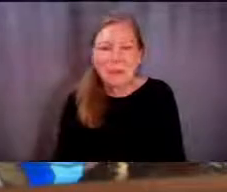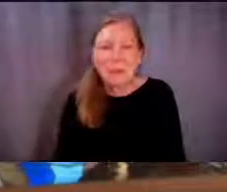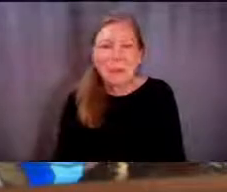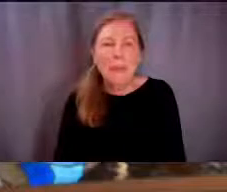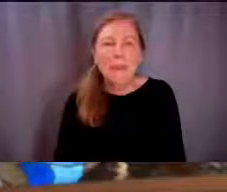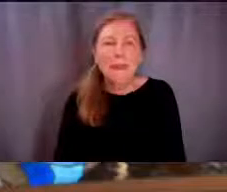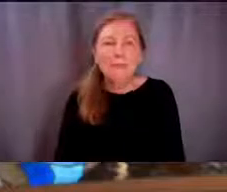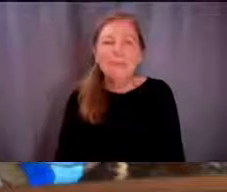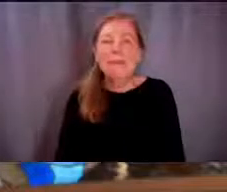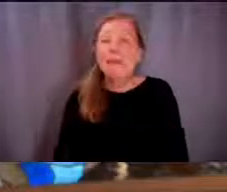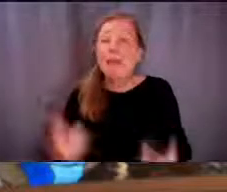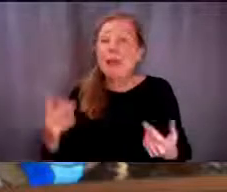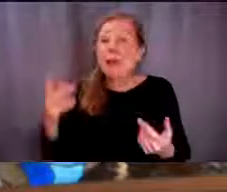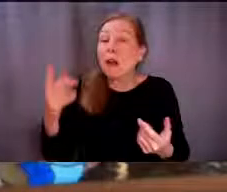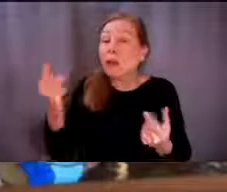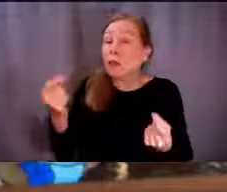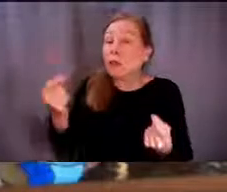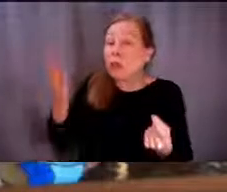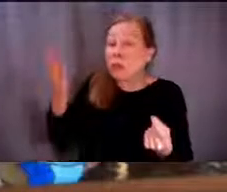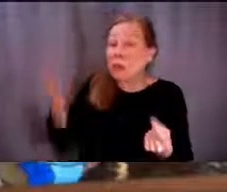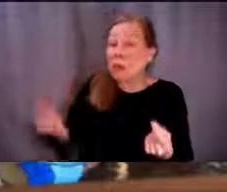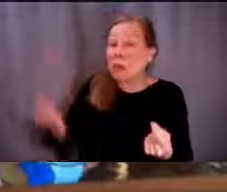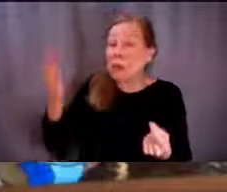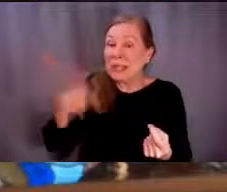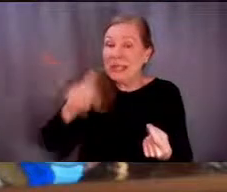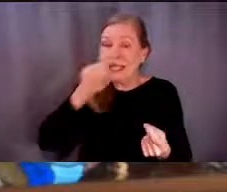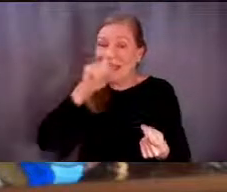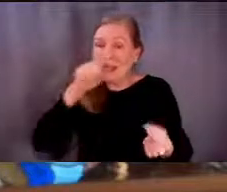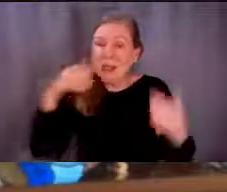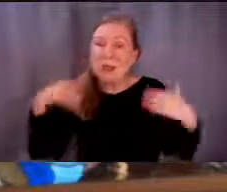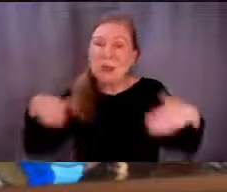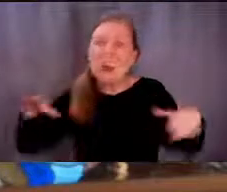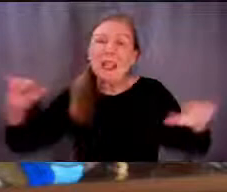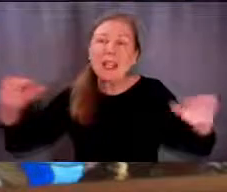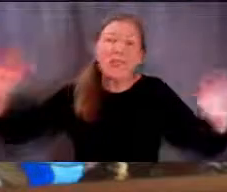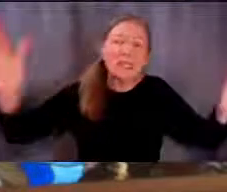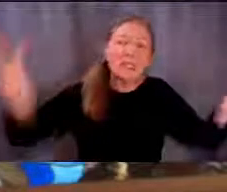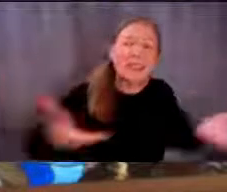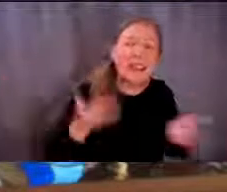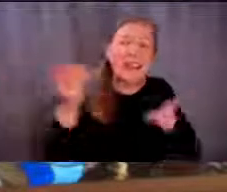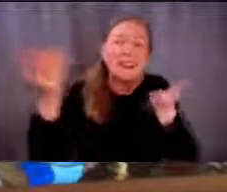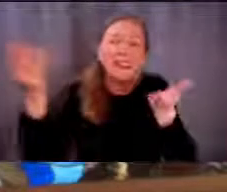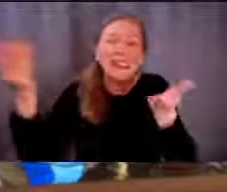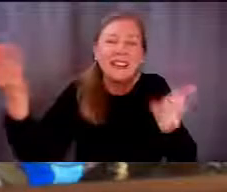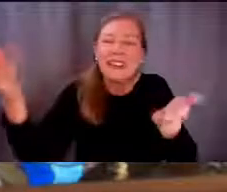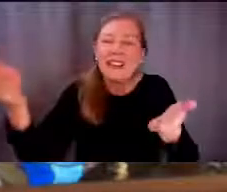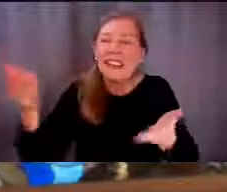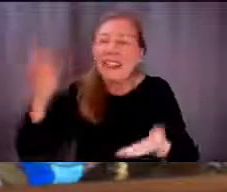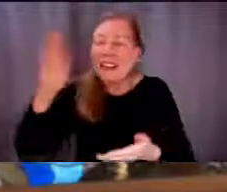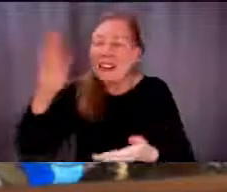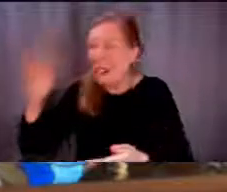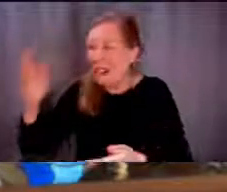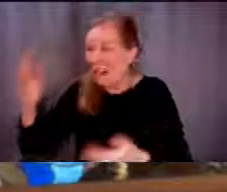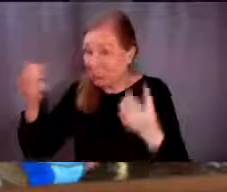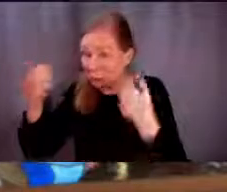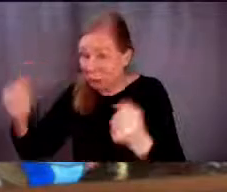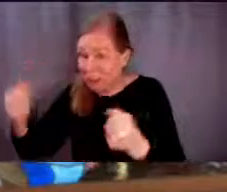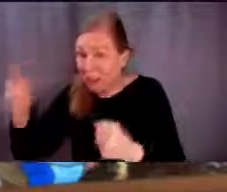He will lift you up on eagle's wings. He will give you